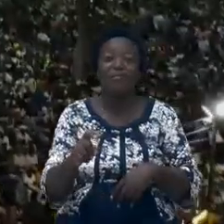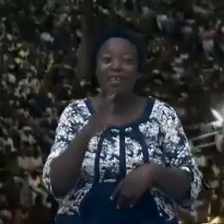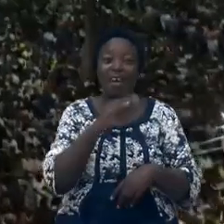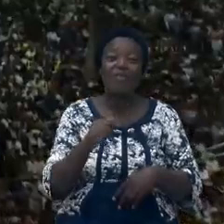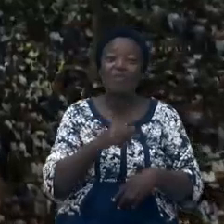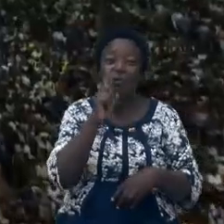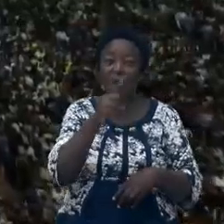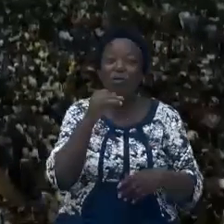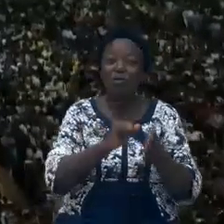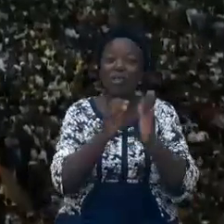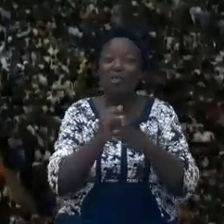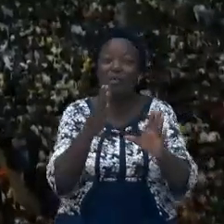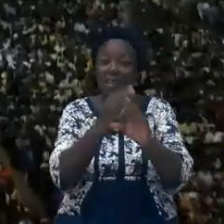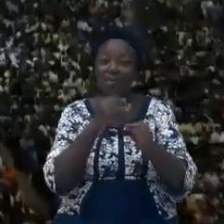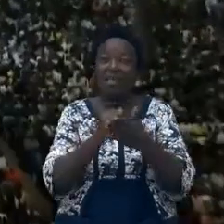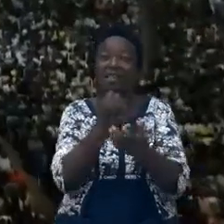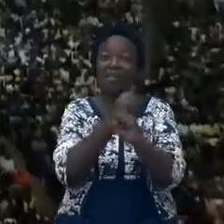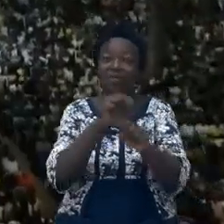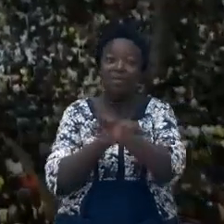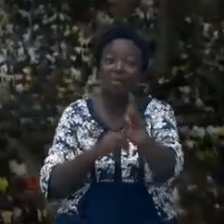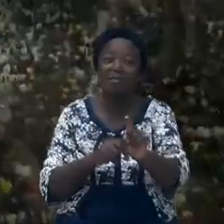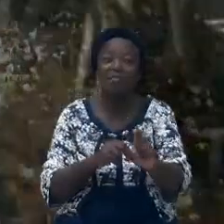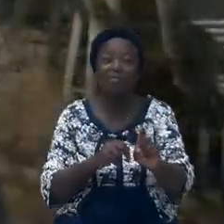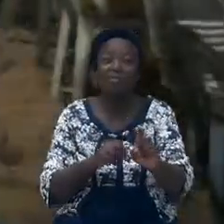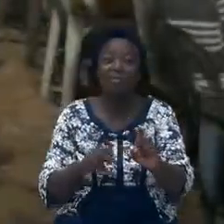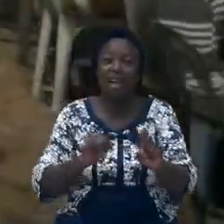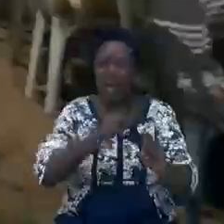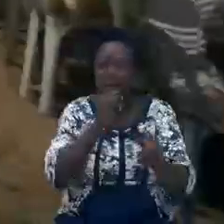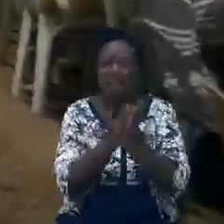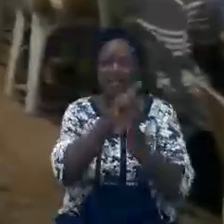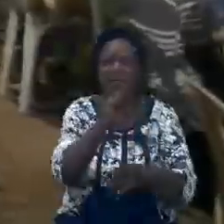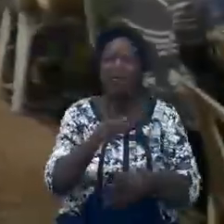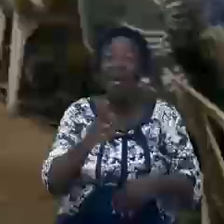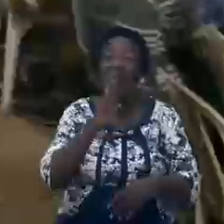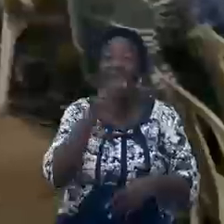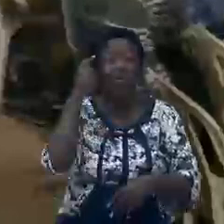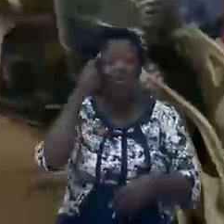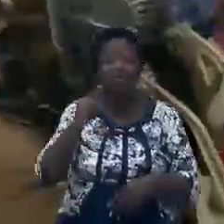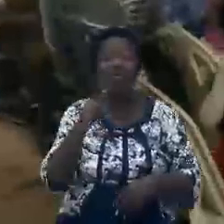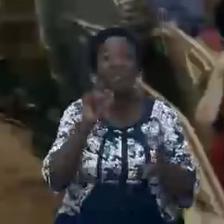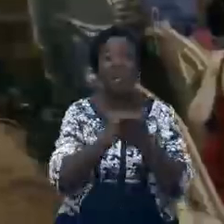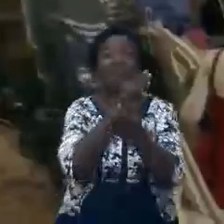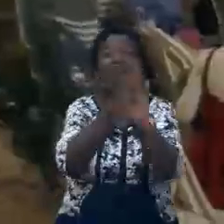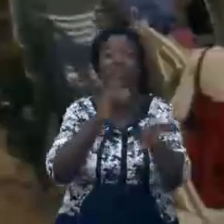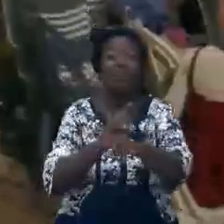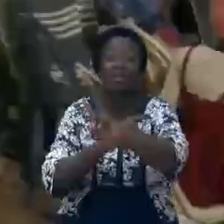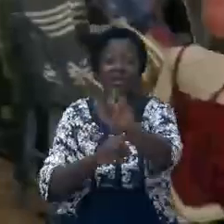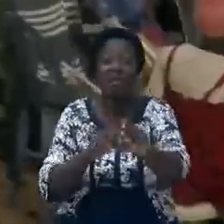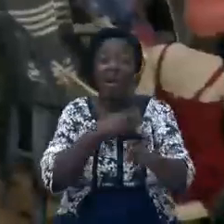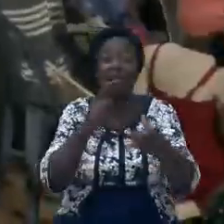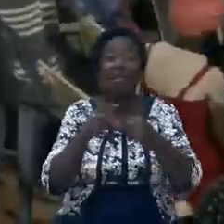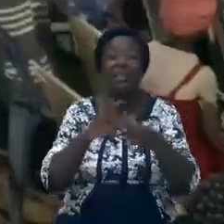for abundant life? Candidate for salvation? I'm asking you, are